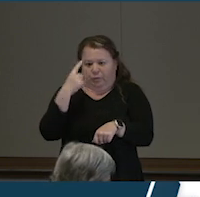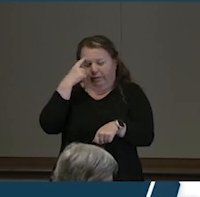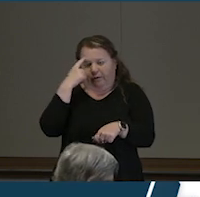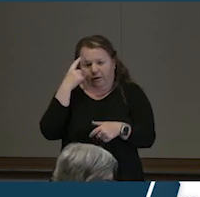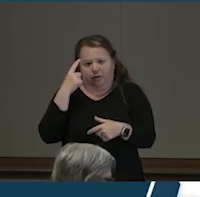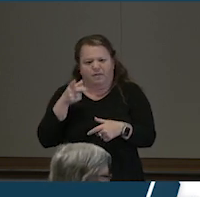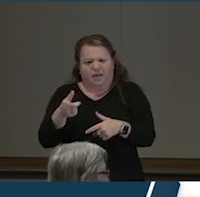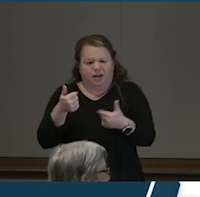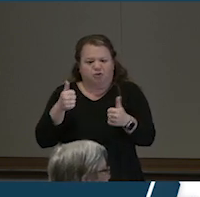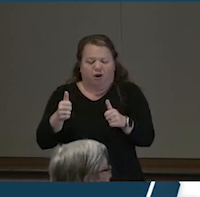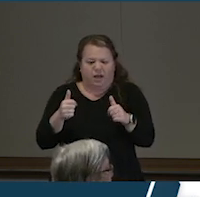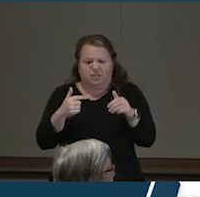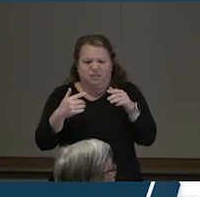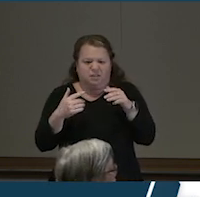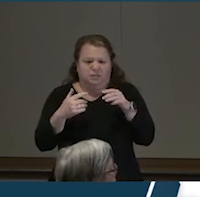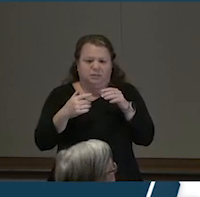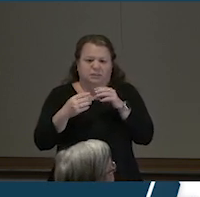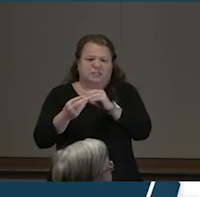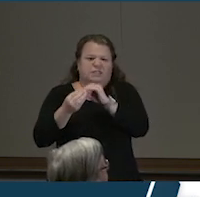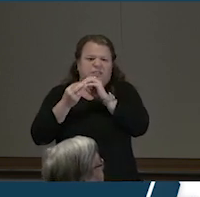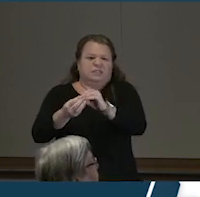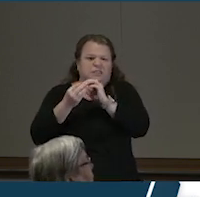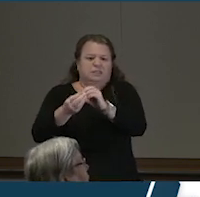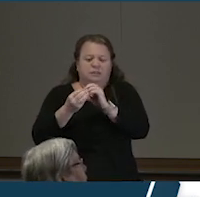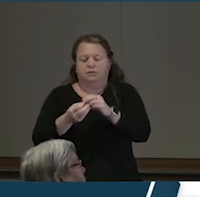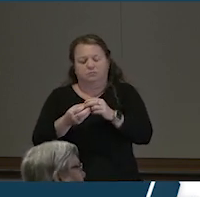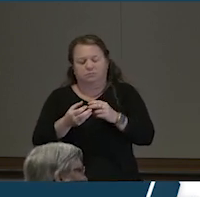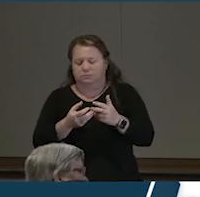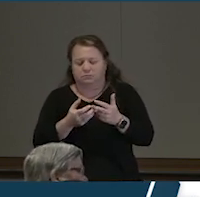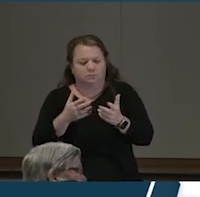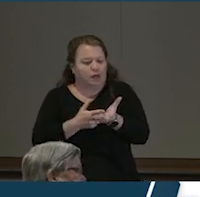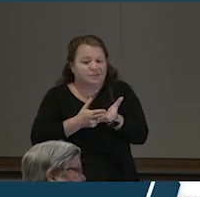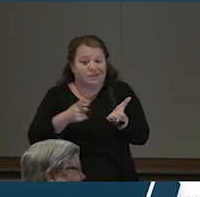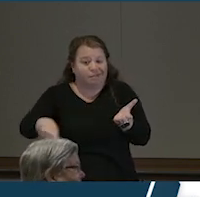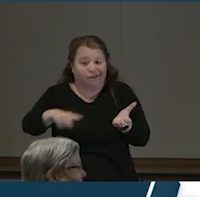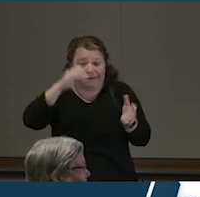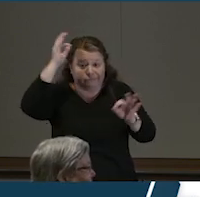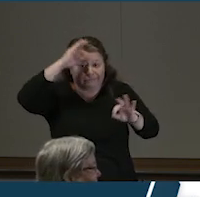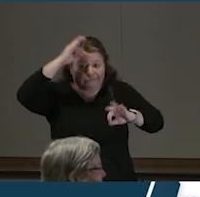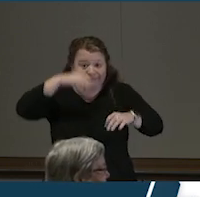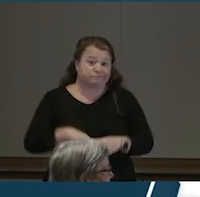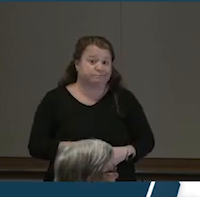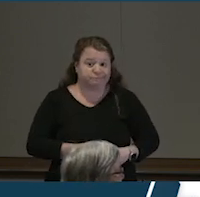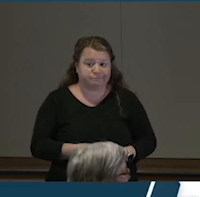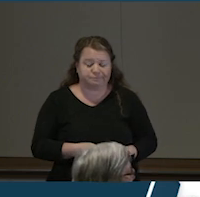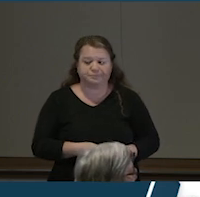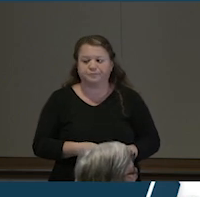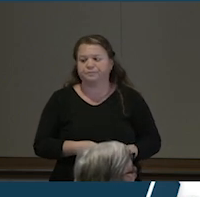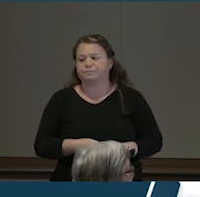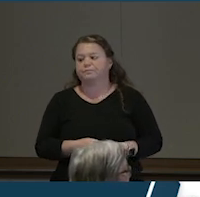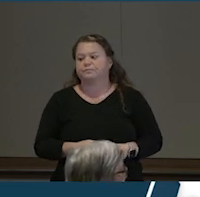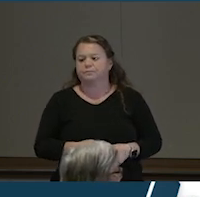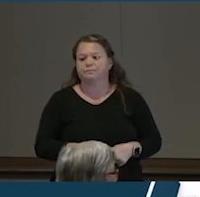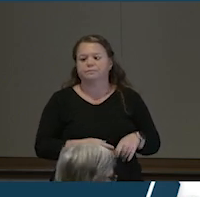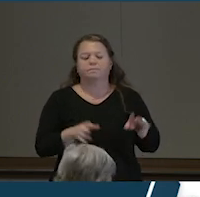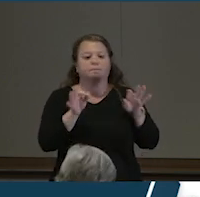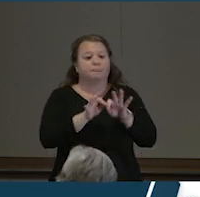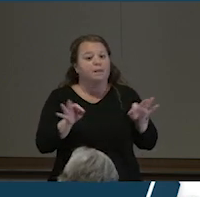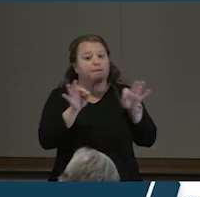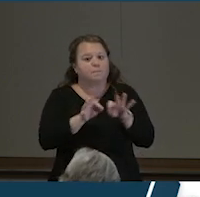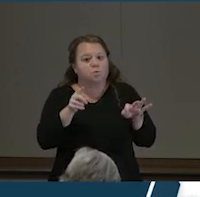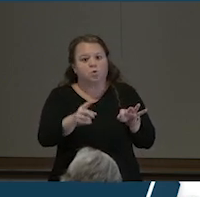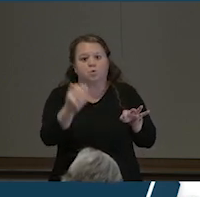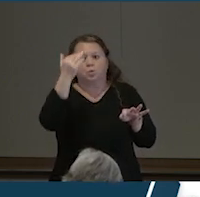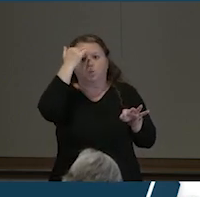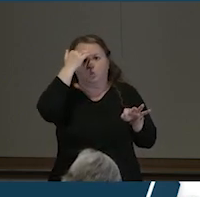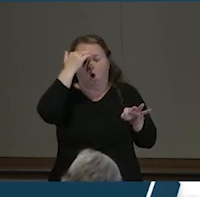to do battle with you, it's just they genuinely don't know. So that's why it's important that you know